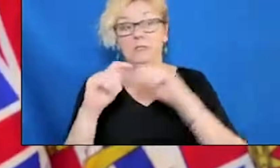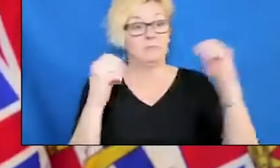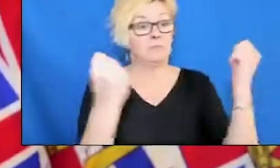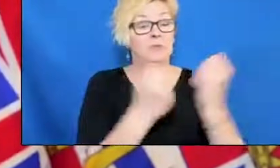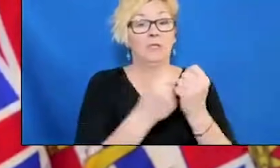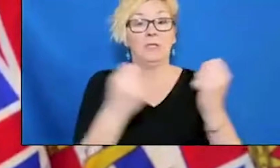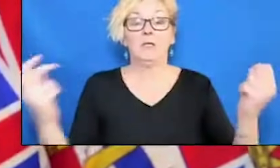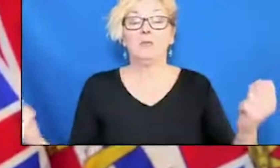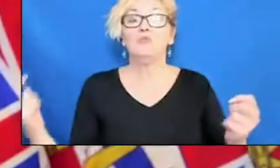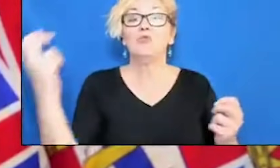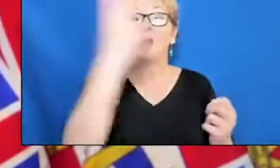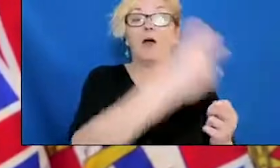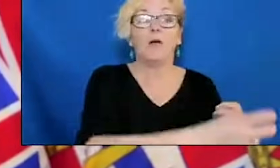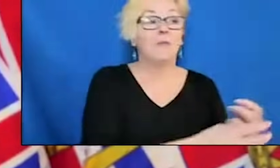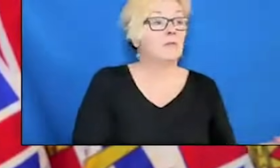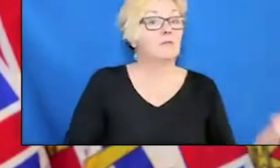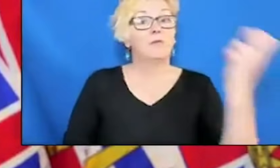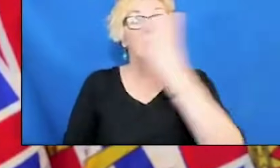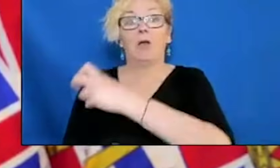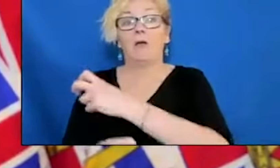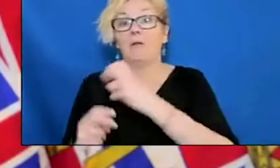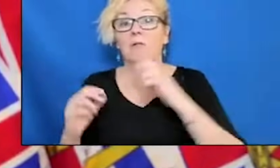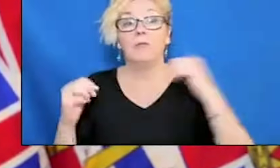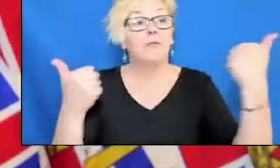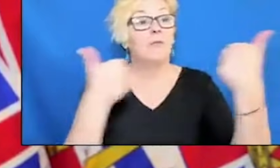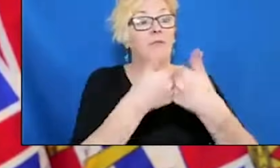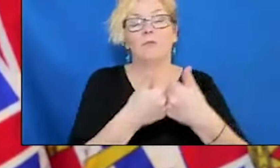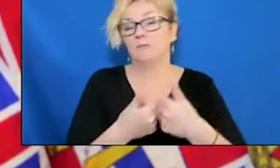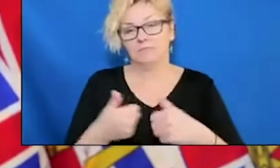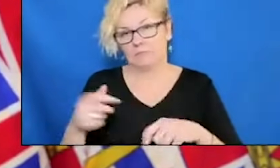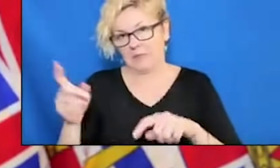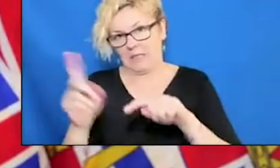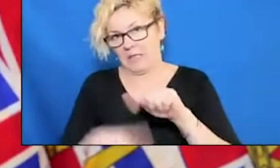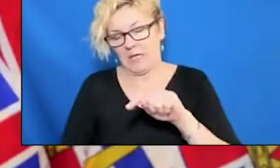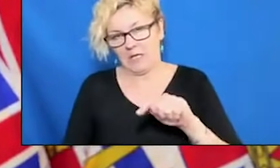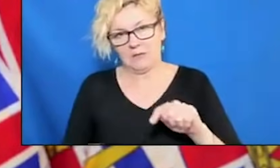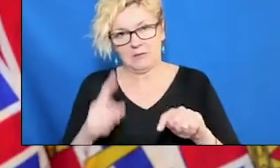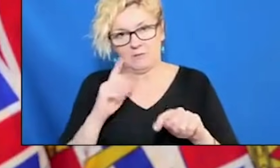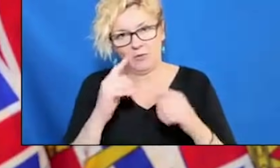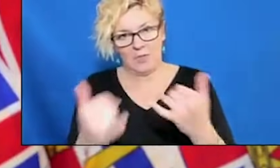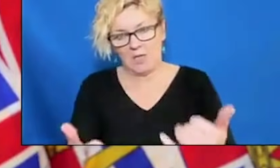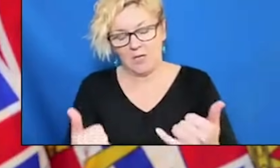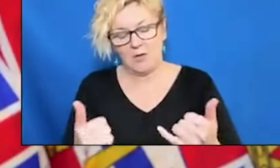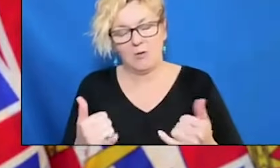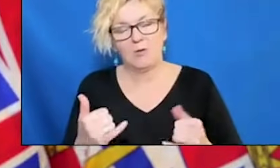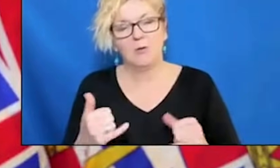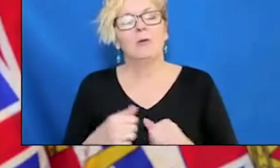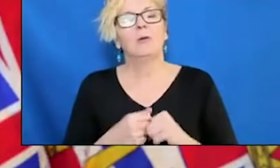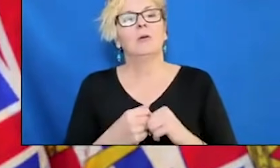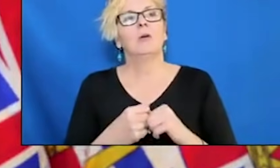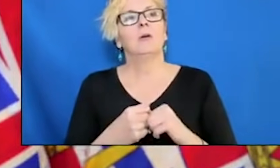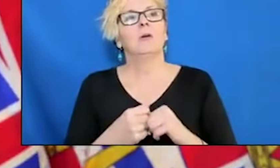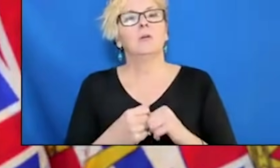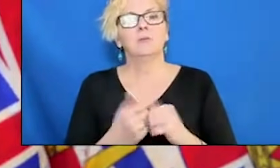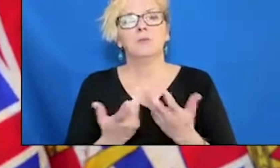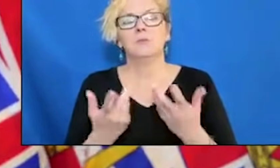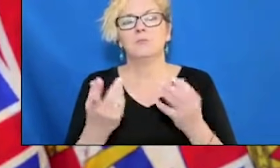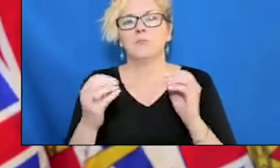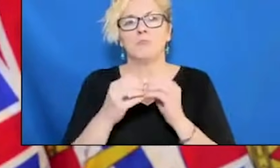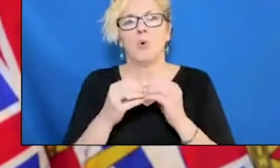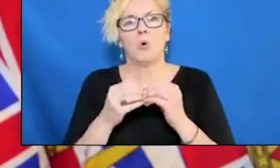that sometime near the end of April, hopefully. But we know that